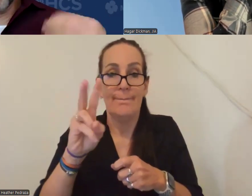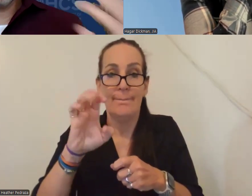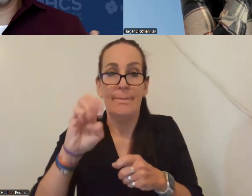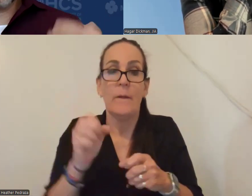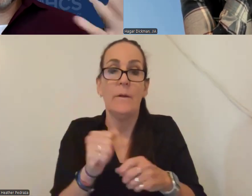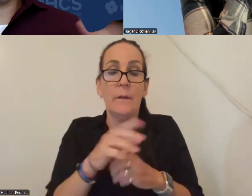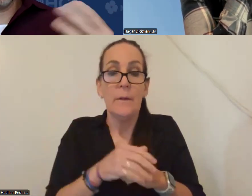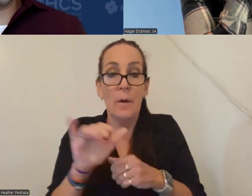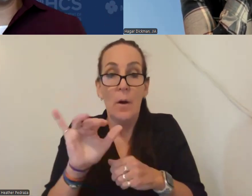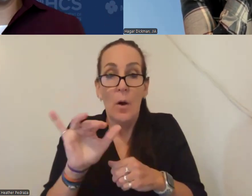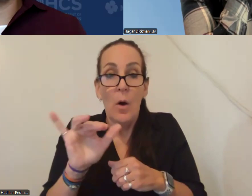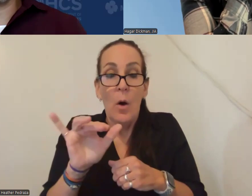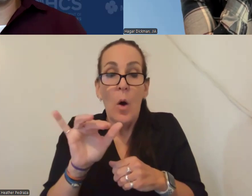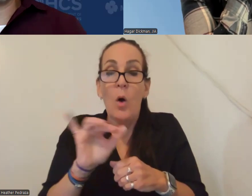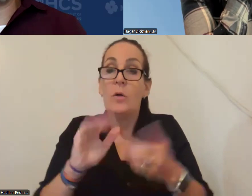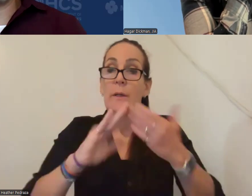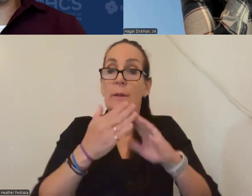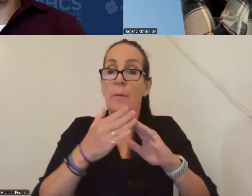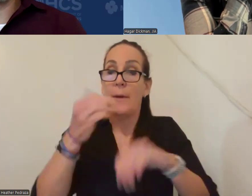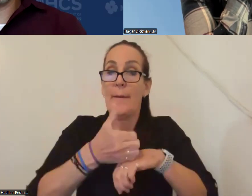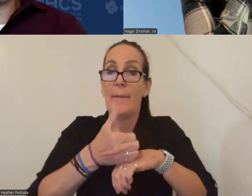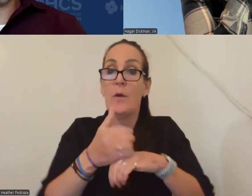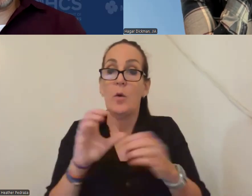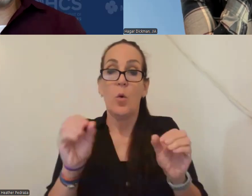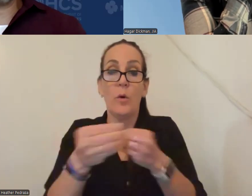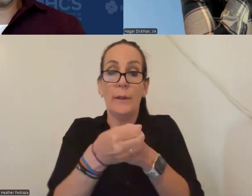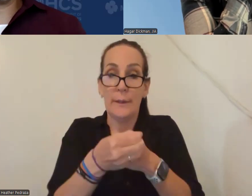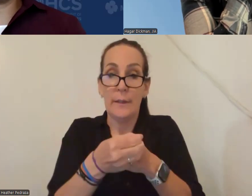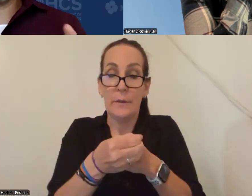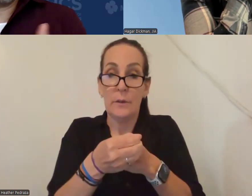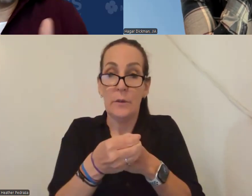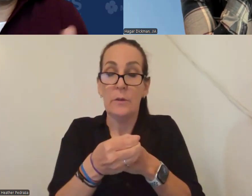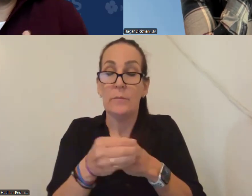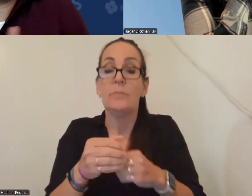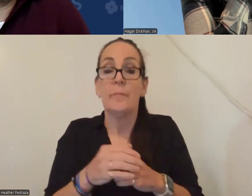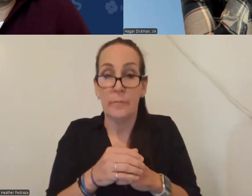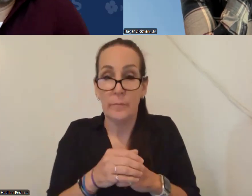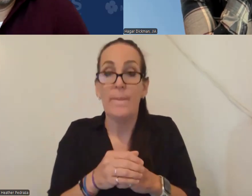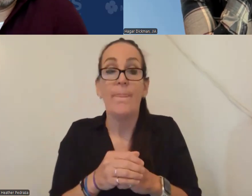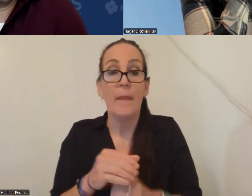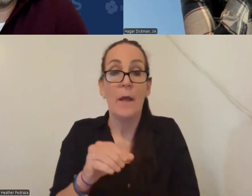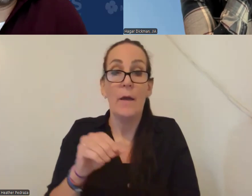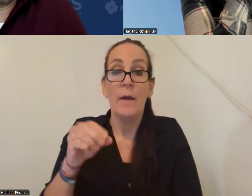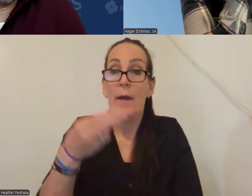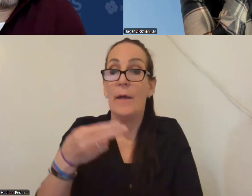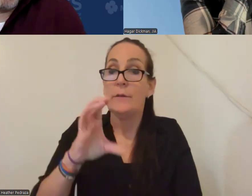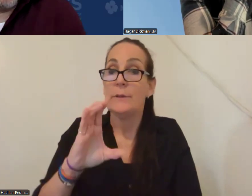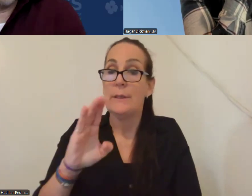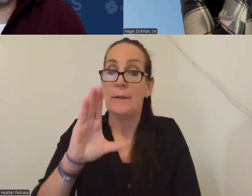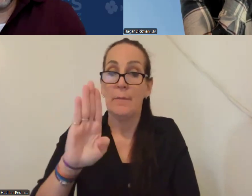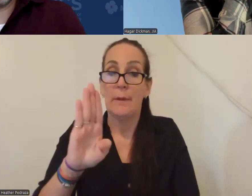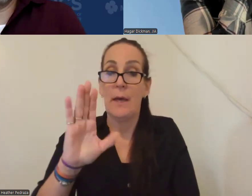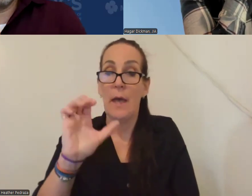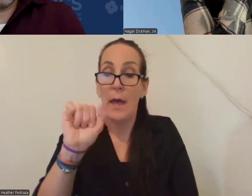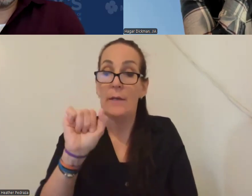and home or community-based organizations, and have that, because HCBS is meant to be on the ground, like